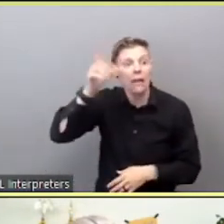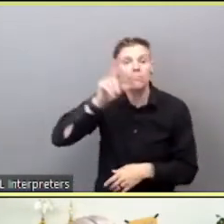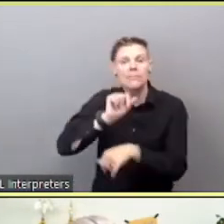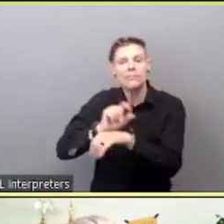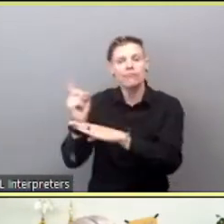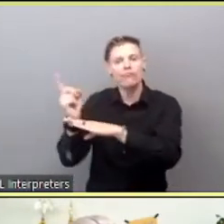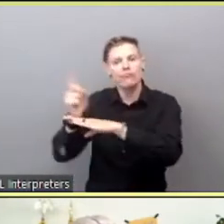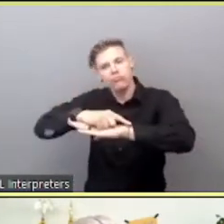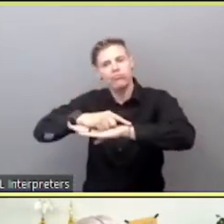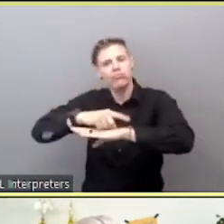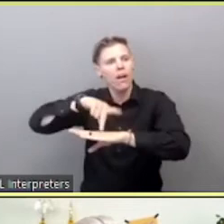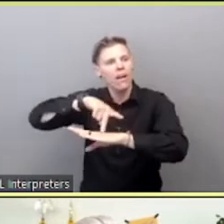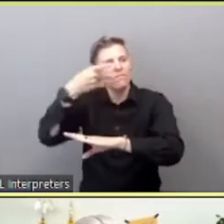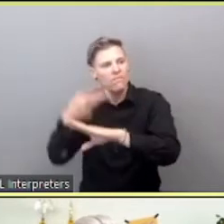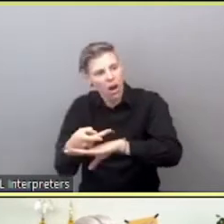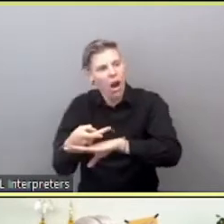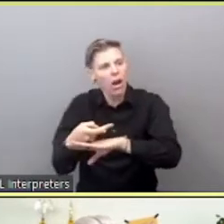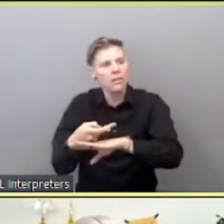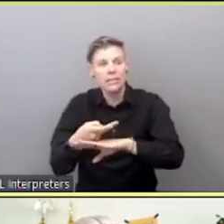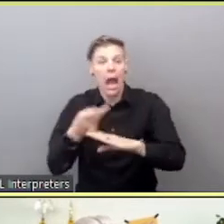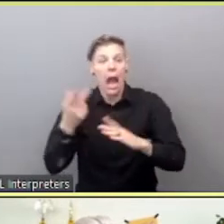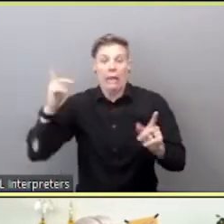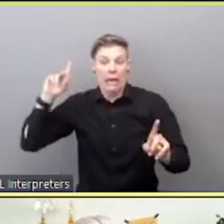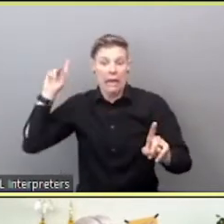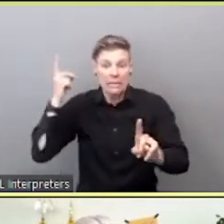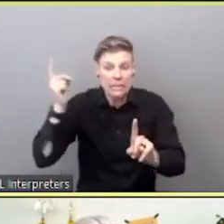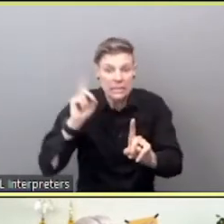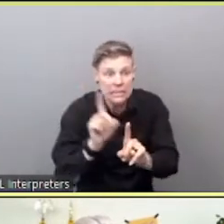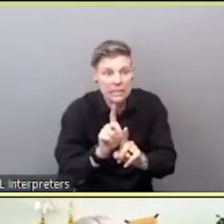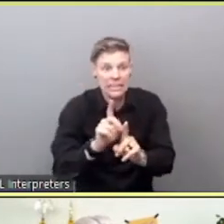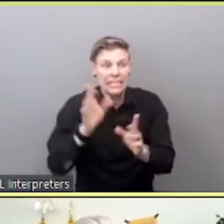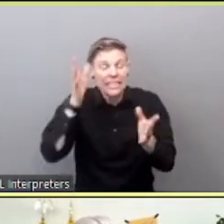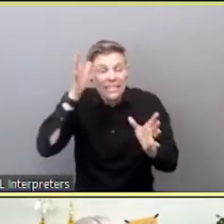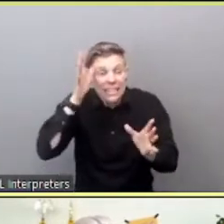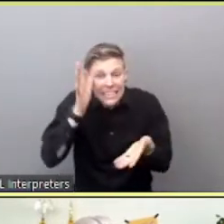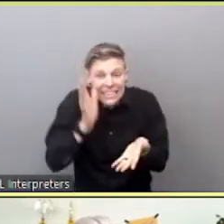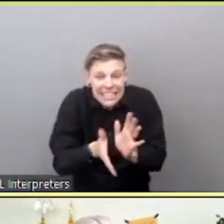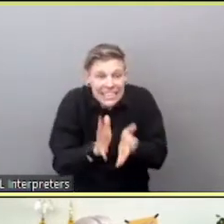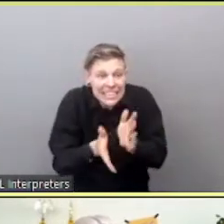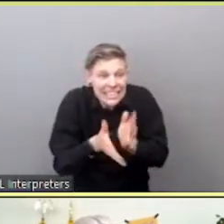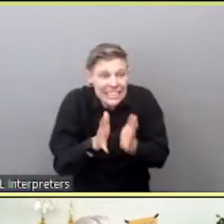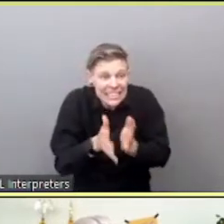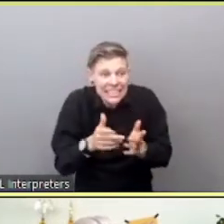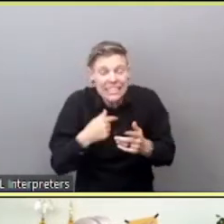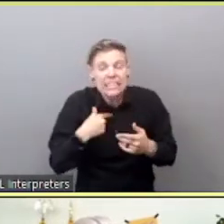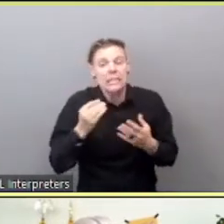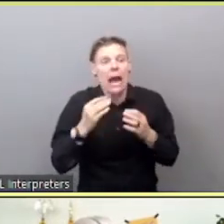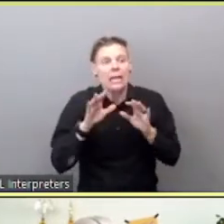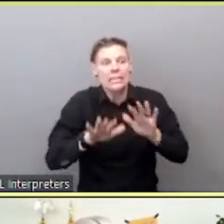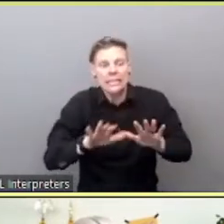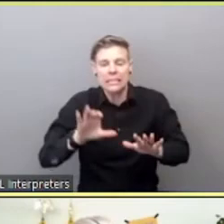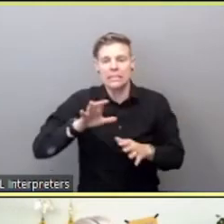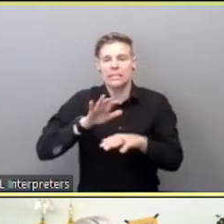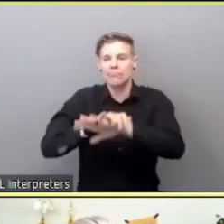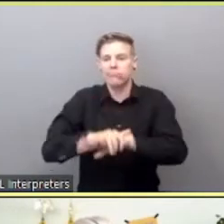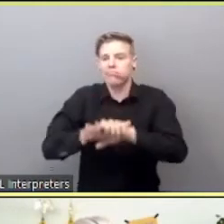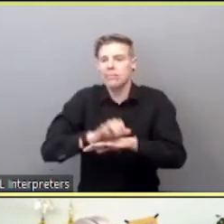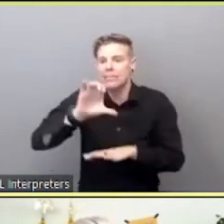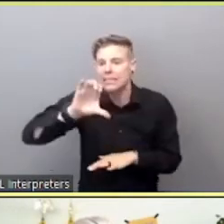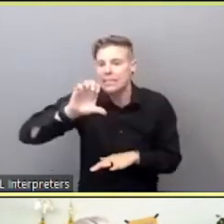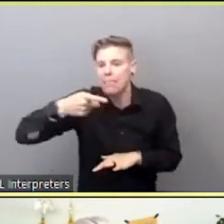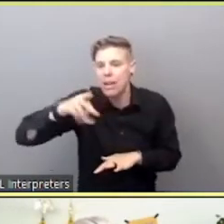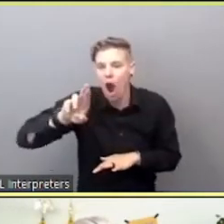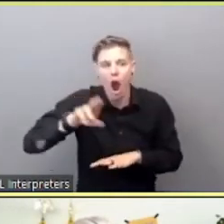Kaliopoulos rushed over to her father. I immediately went in and did CPR. Were you performing CPR on the floor of the